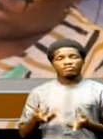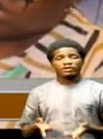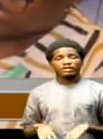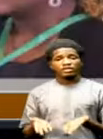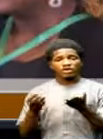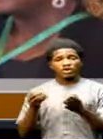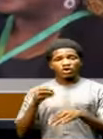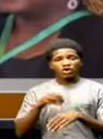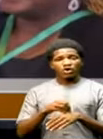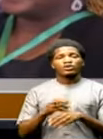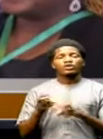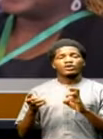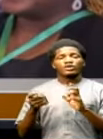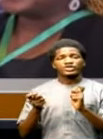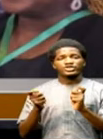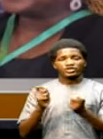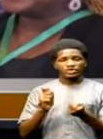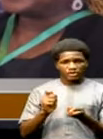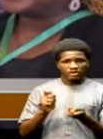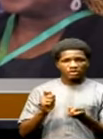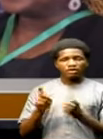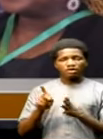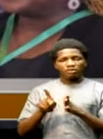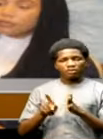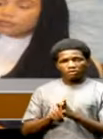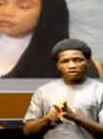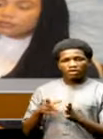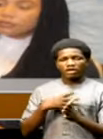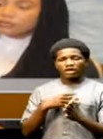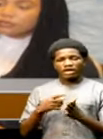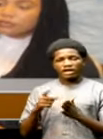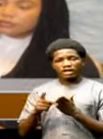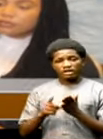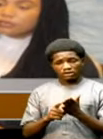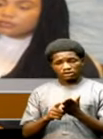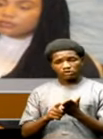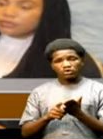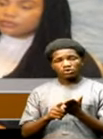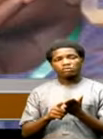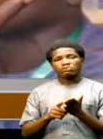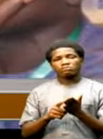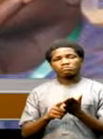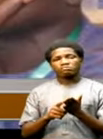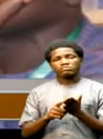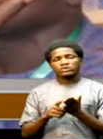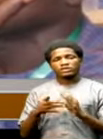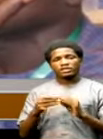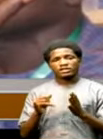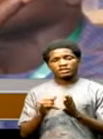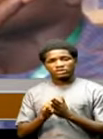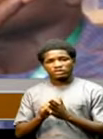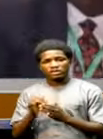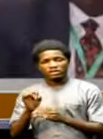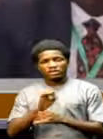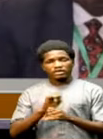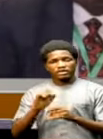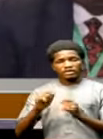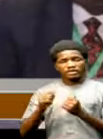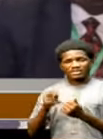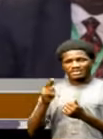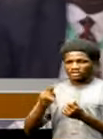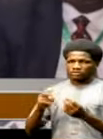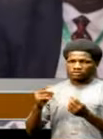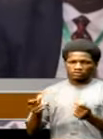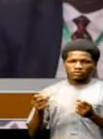climate change phenomenon, policies and legal framework, contends that environmental regulatory agencies need to speed up their actions